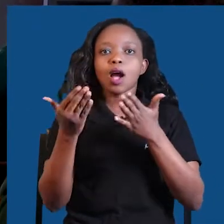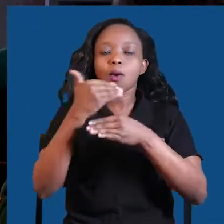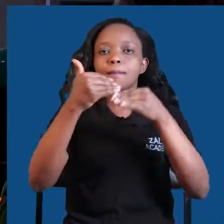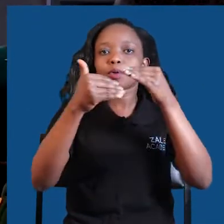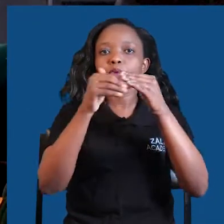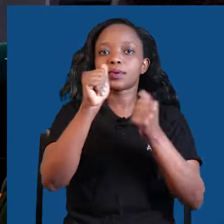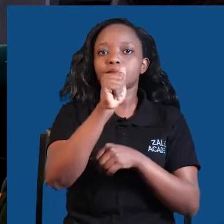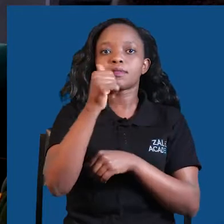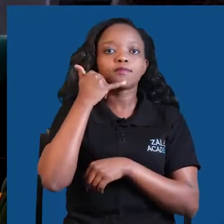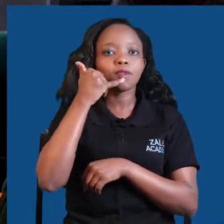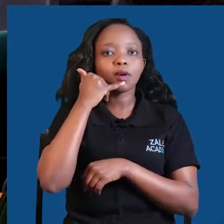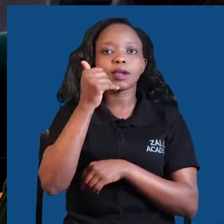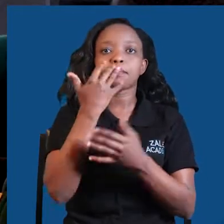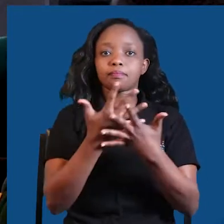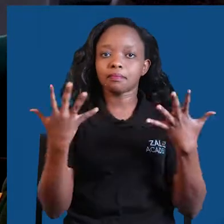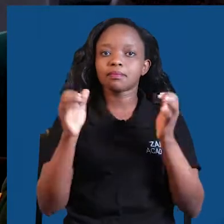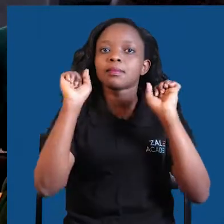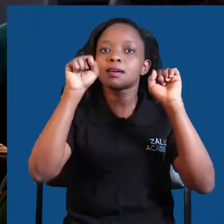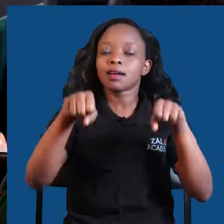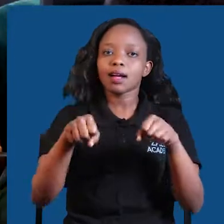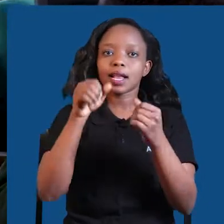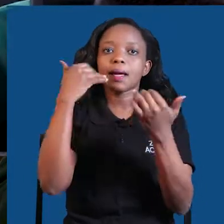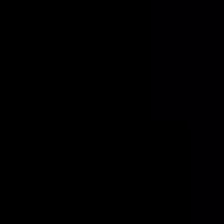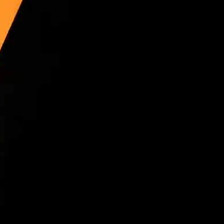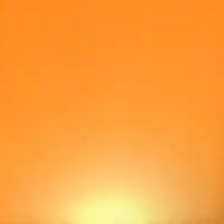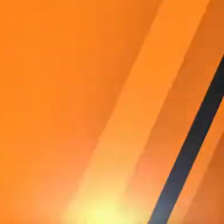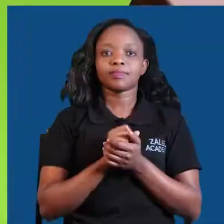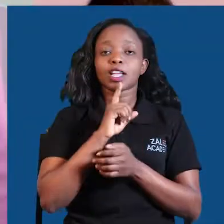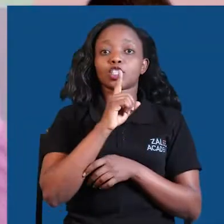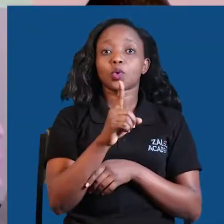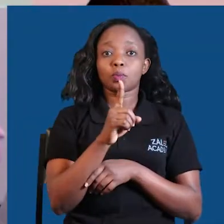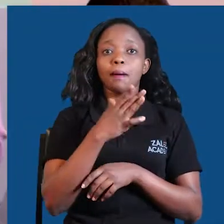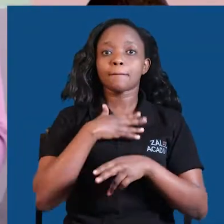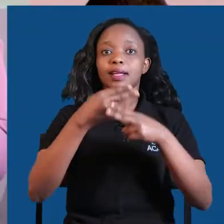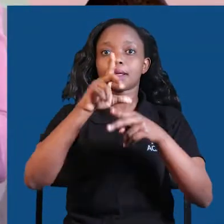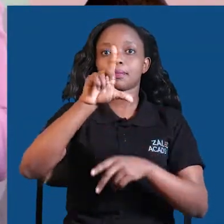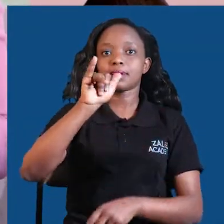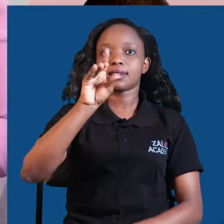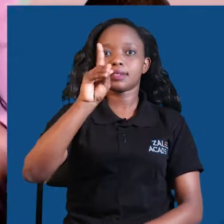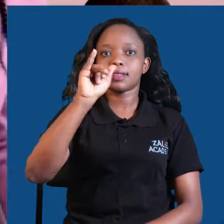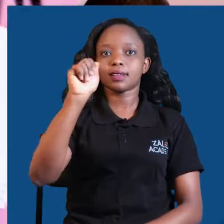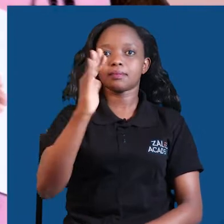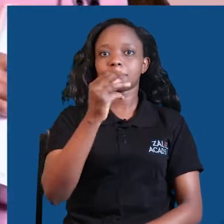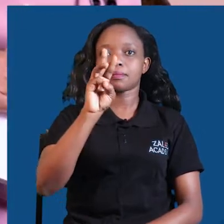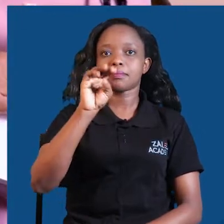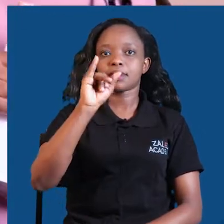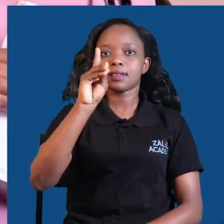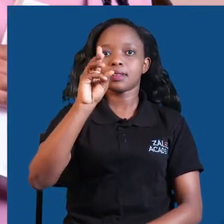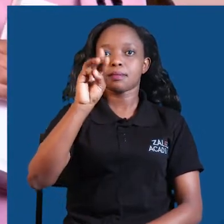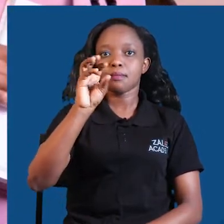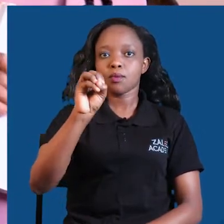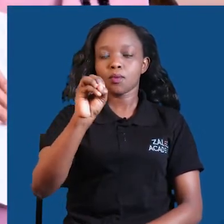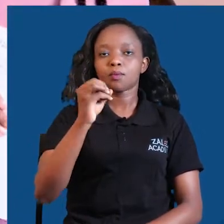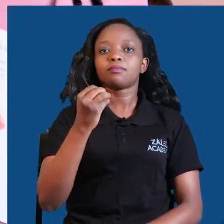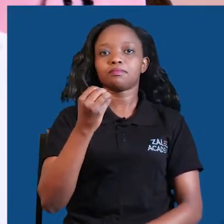rather upload on your Play Store and then someone else can always access? So my name is Lydia Midimo, just like you